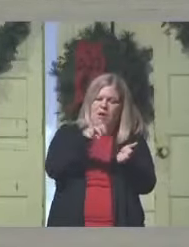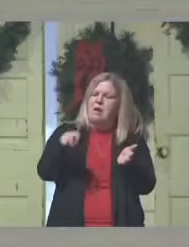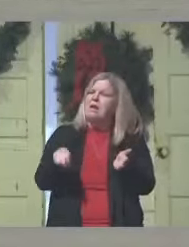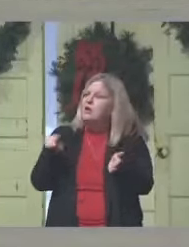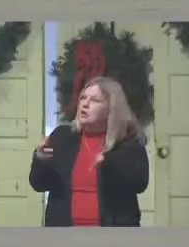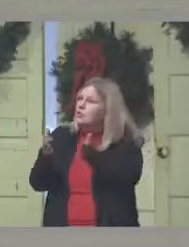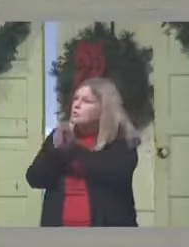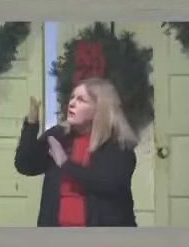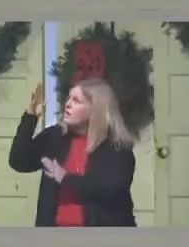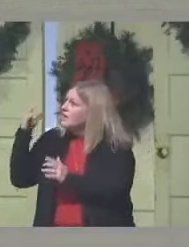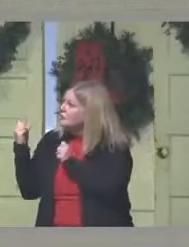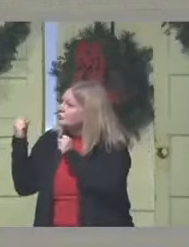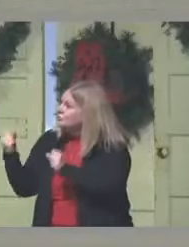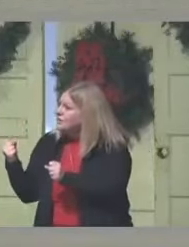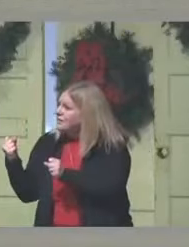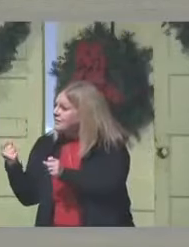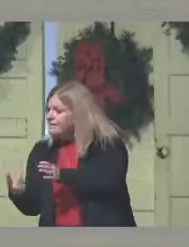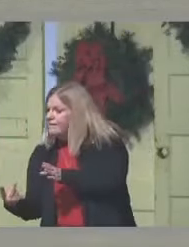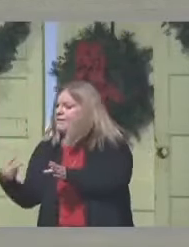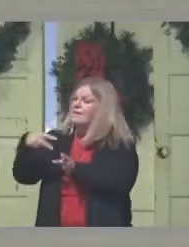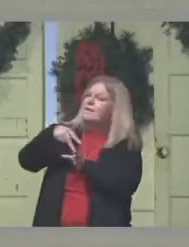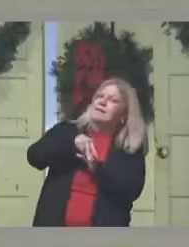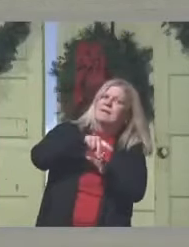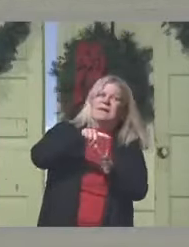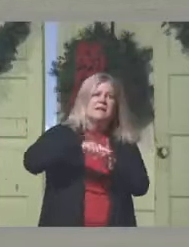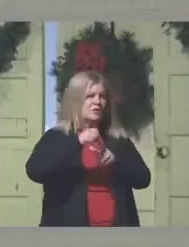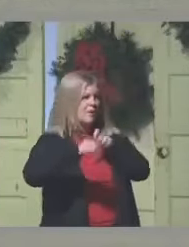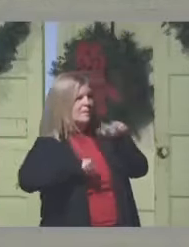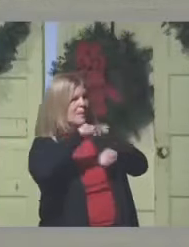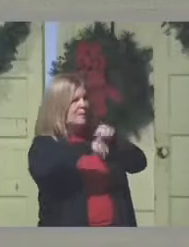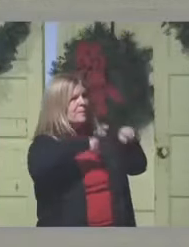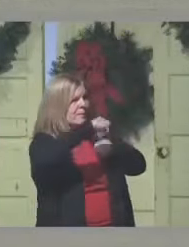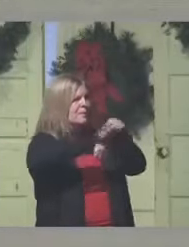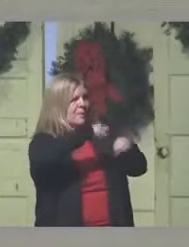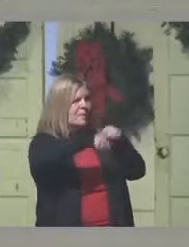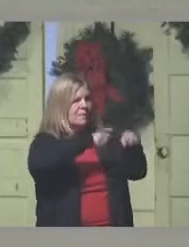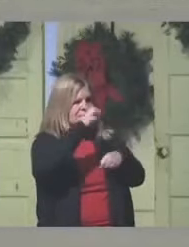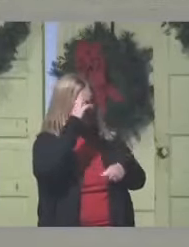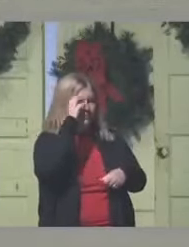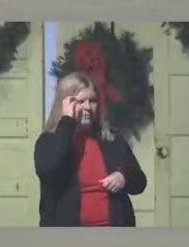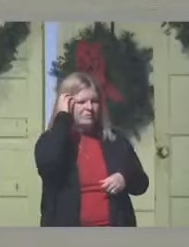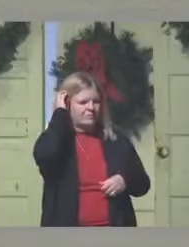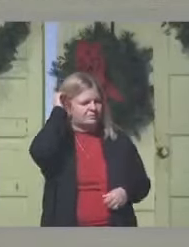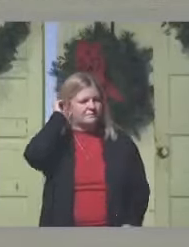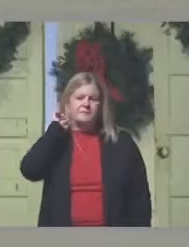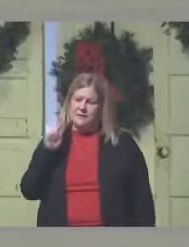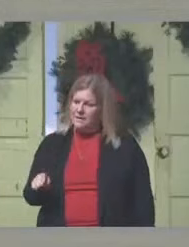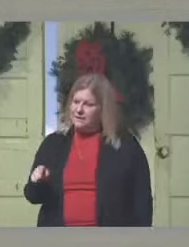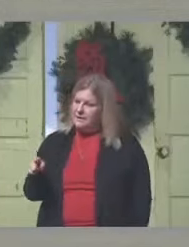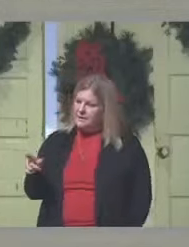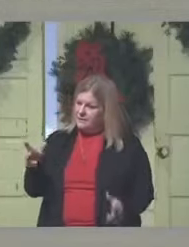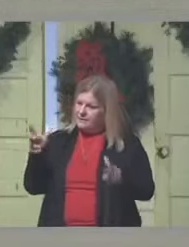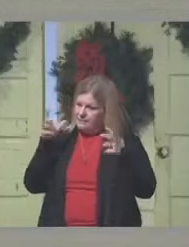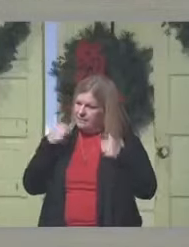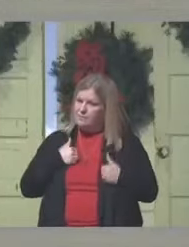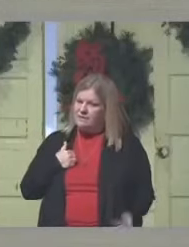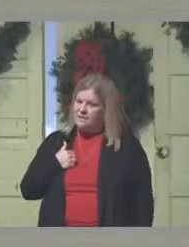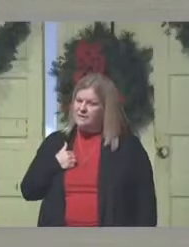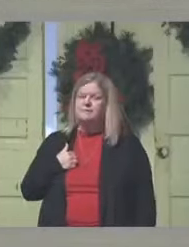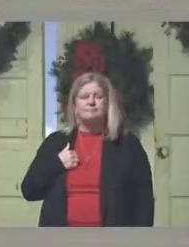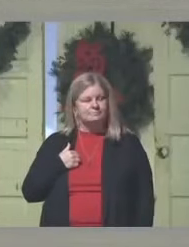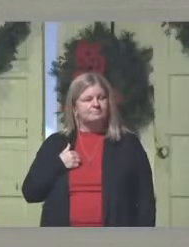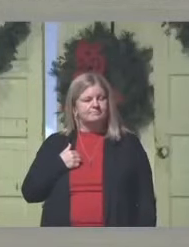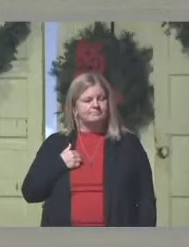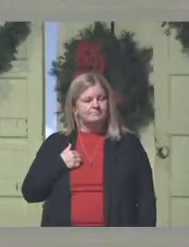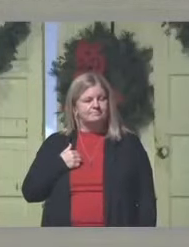to God for strength and get on your bike and start pedaling?" Well, John listened to my words, and he